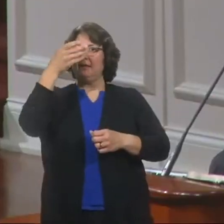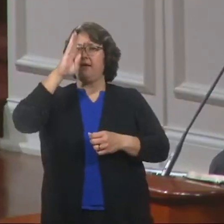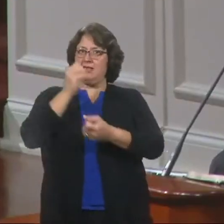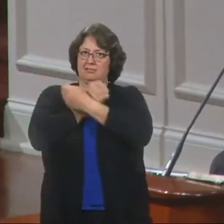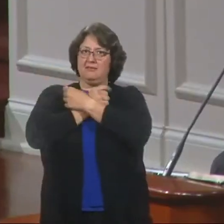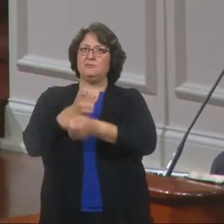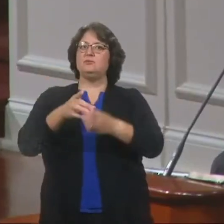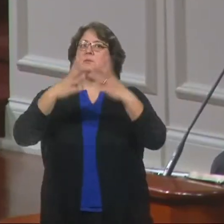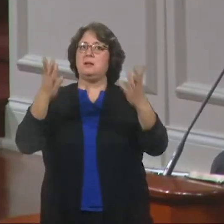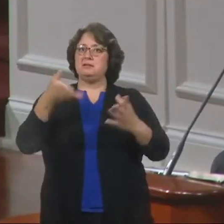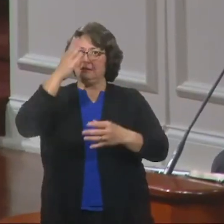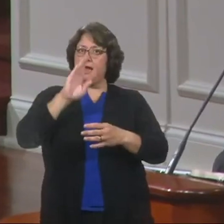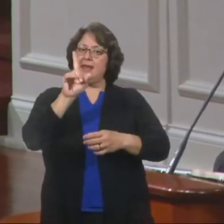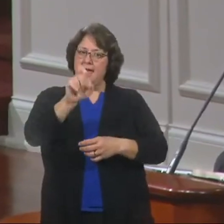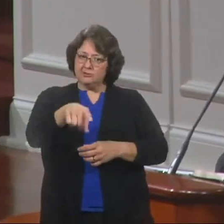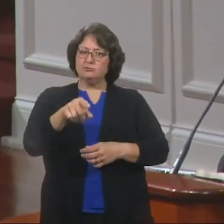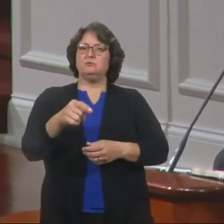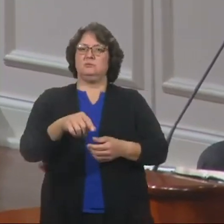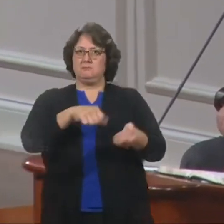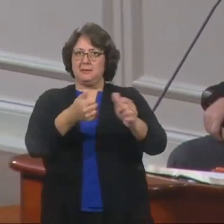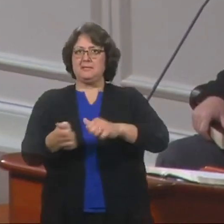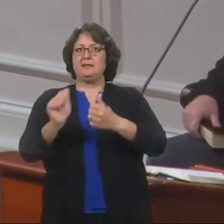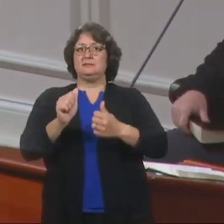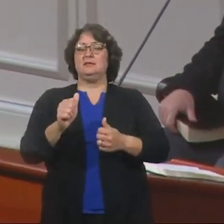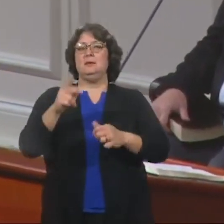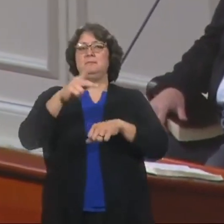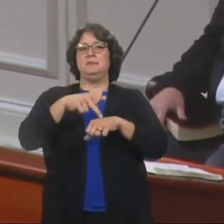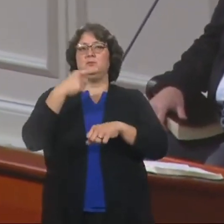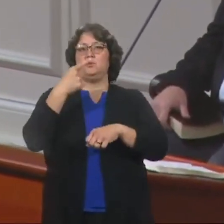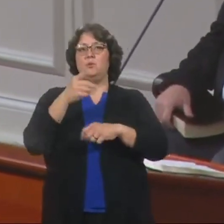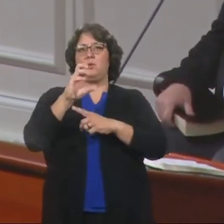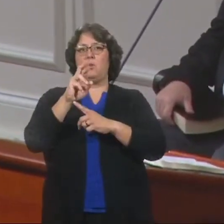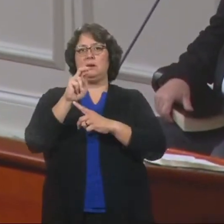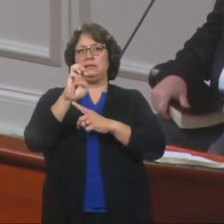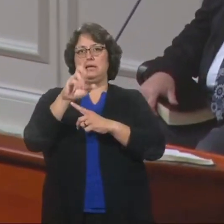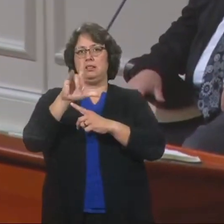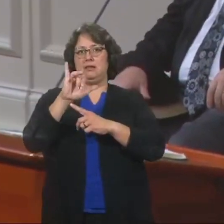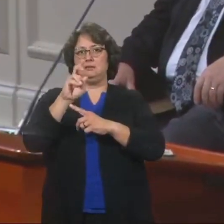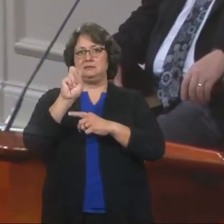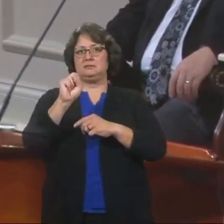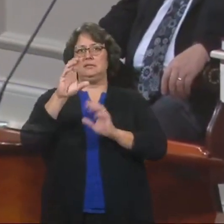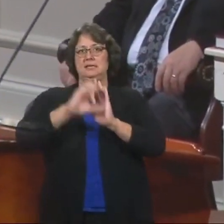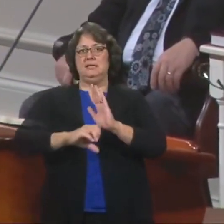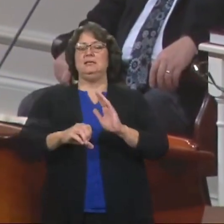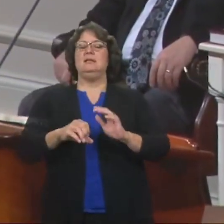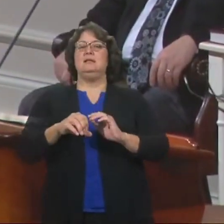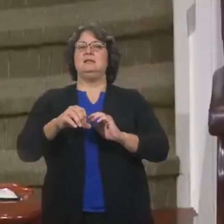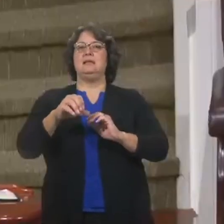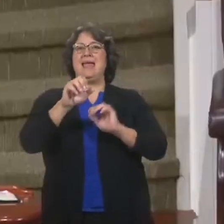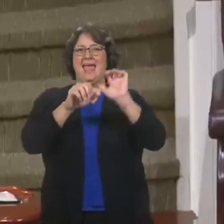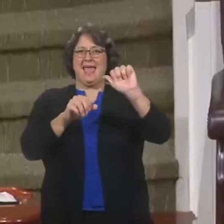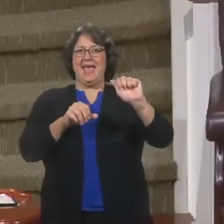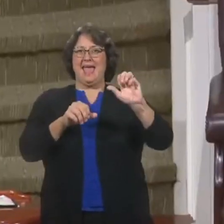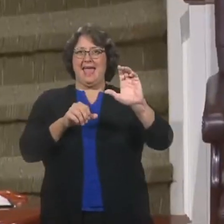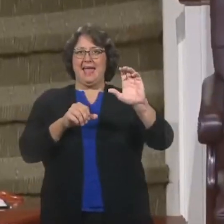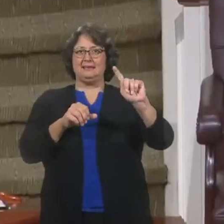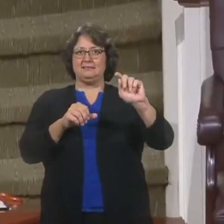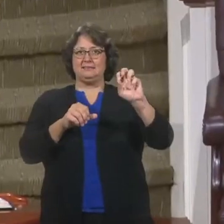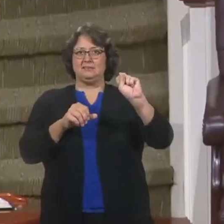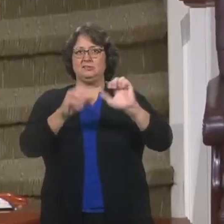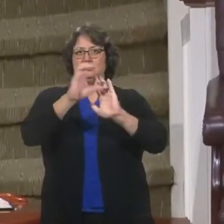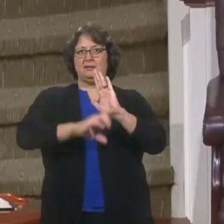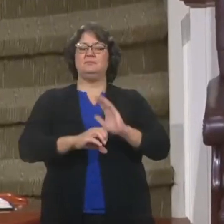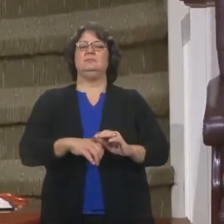he asks you to do it. Peter told Cornelius and his friends in Acts chapter 10, verse number 48, he tells them, he said, and